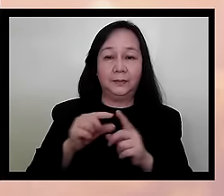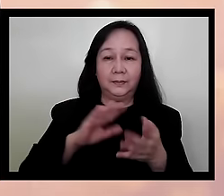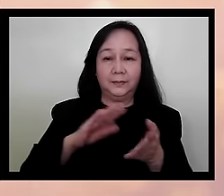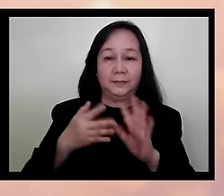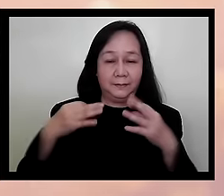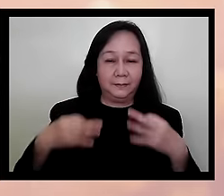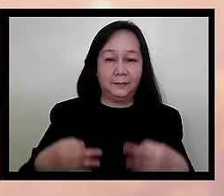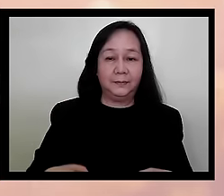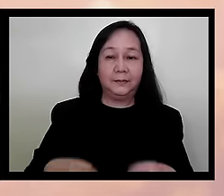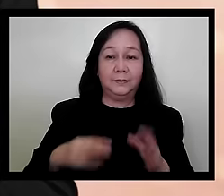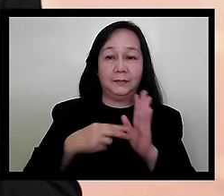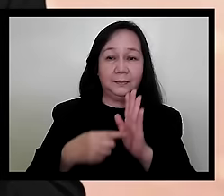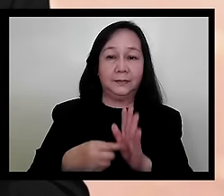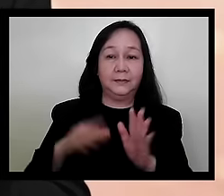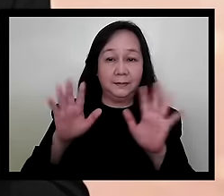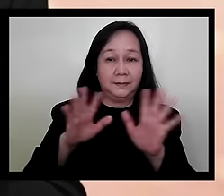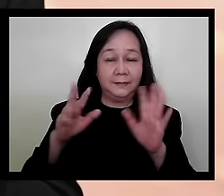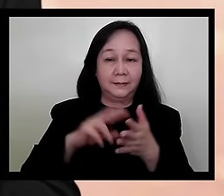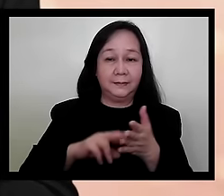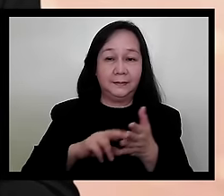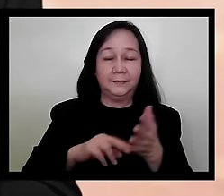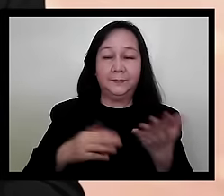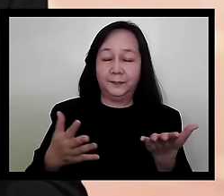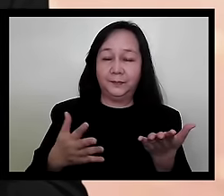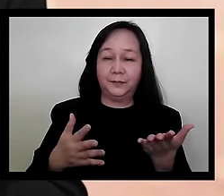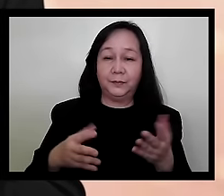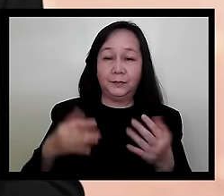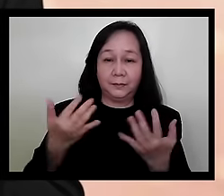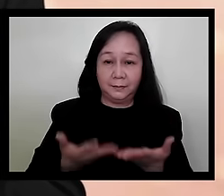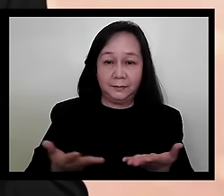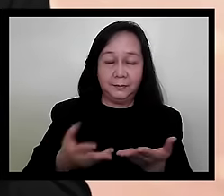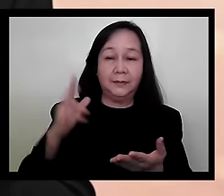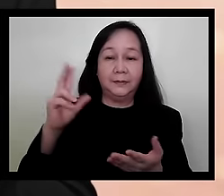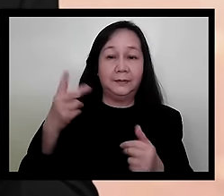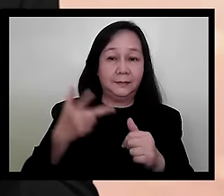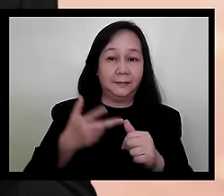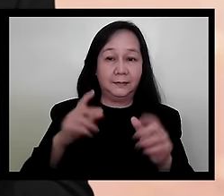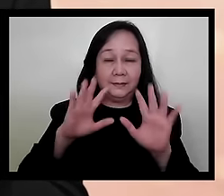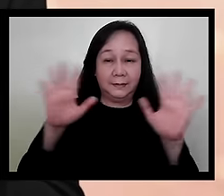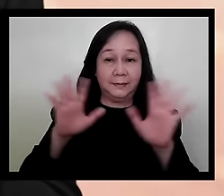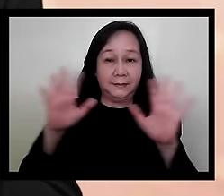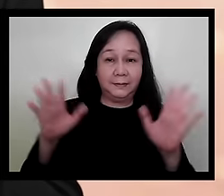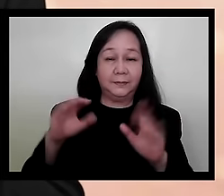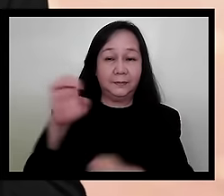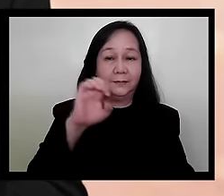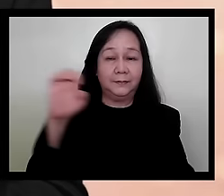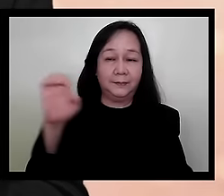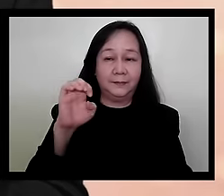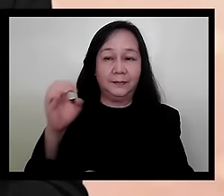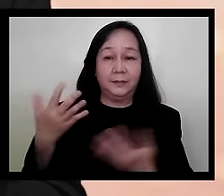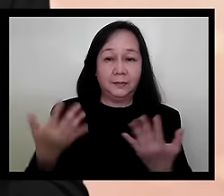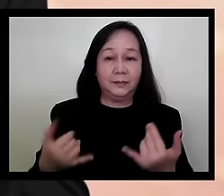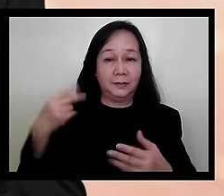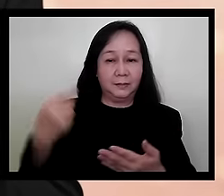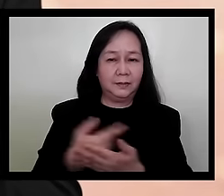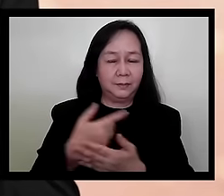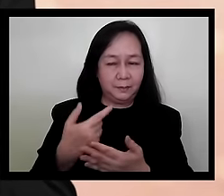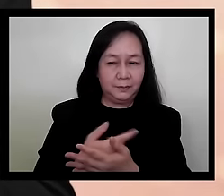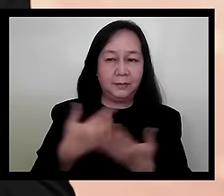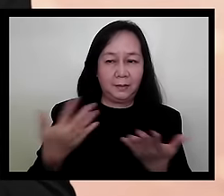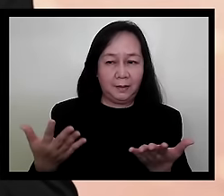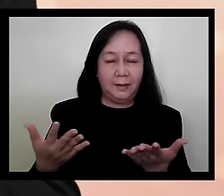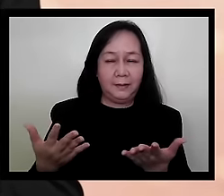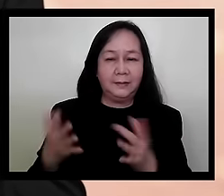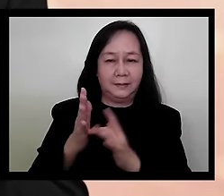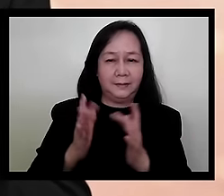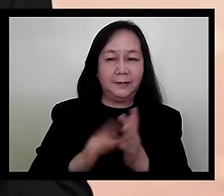Sunday readings we are on the third Sunday of Easter and in today's Gospel the Risen Lord appears again